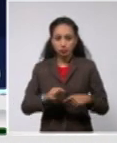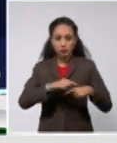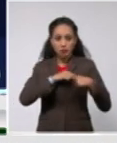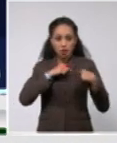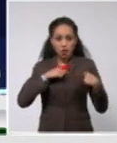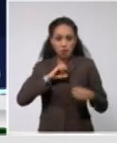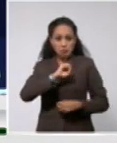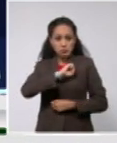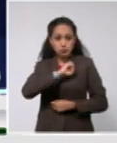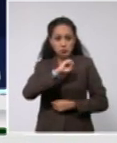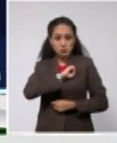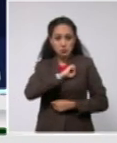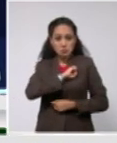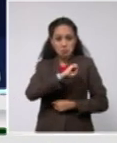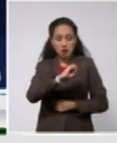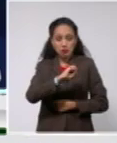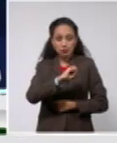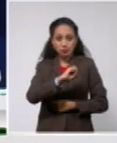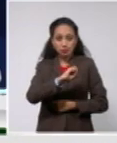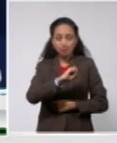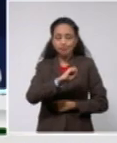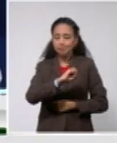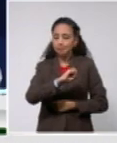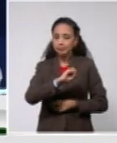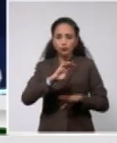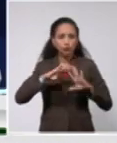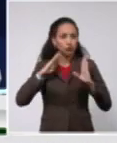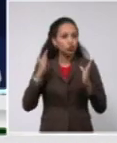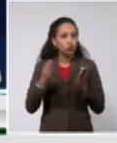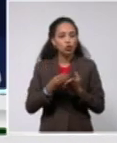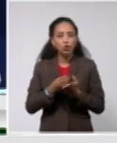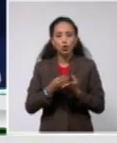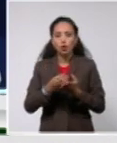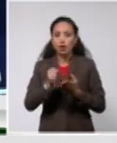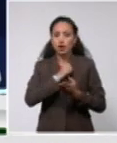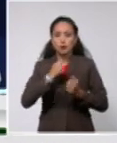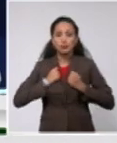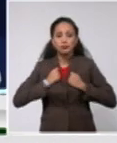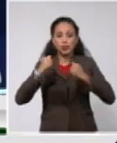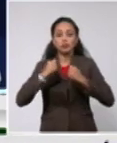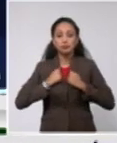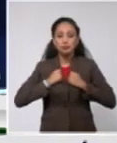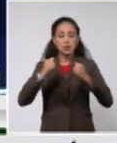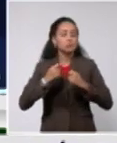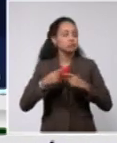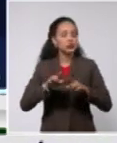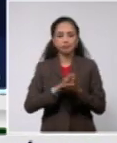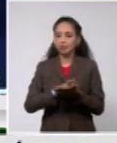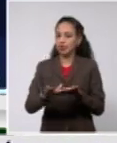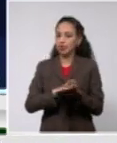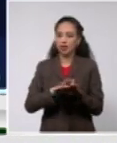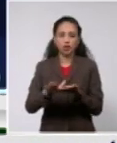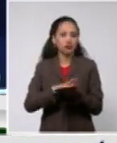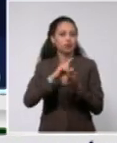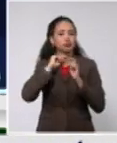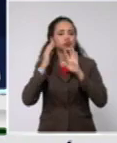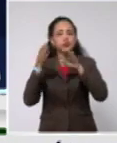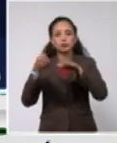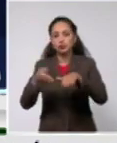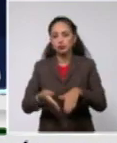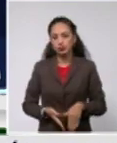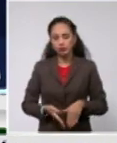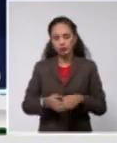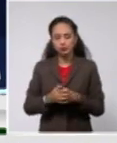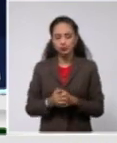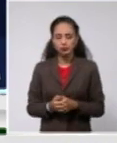in hospital for 39 days. The patient was reported as critical and suffering from a range